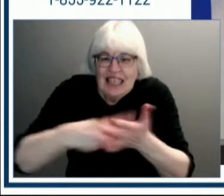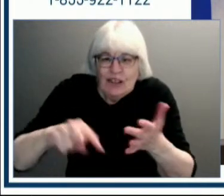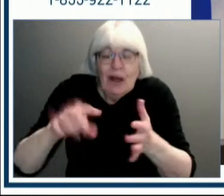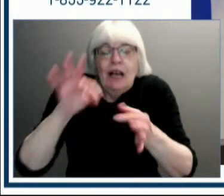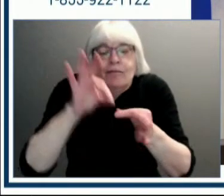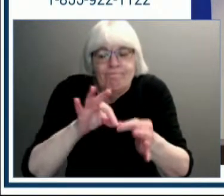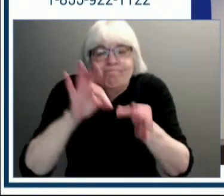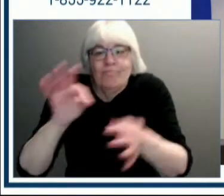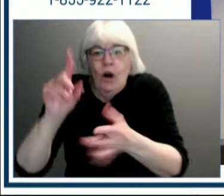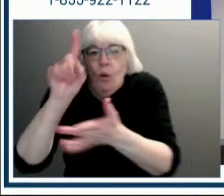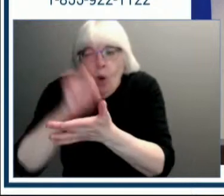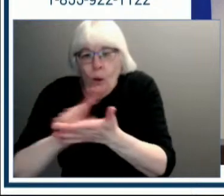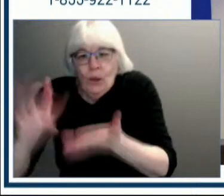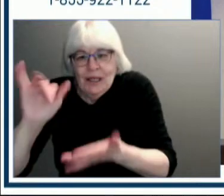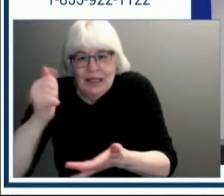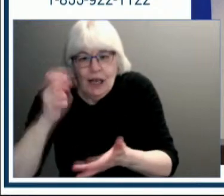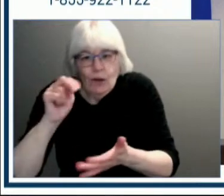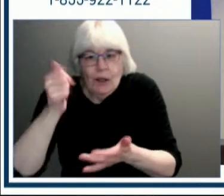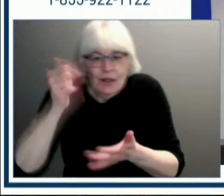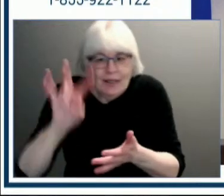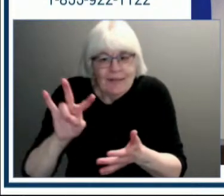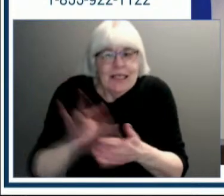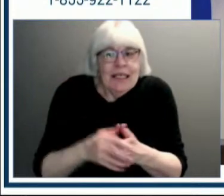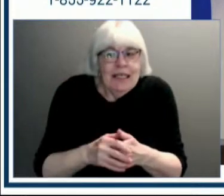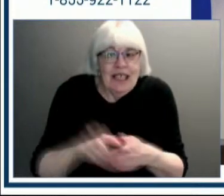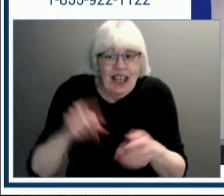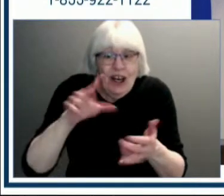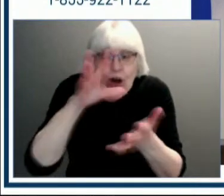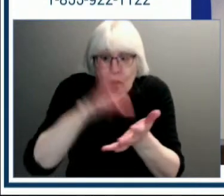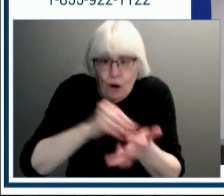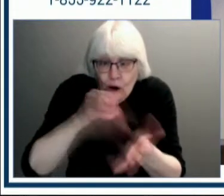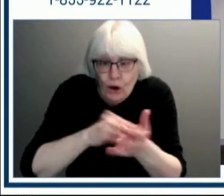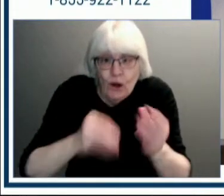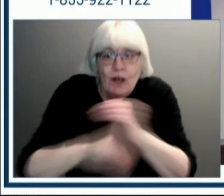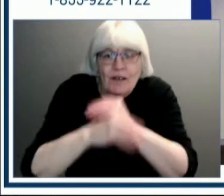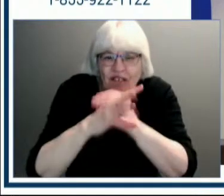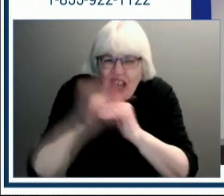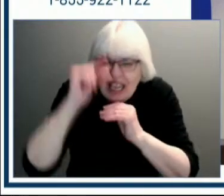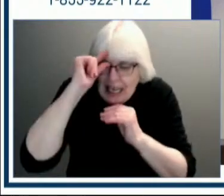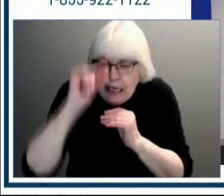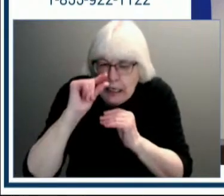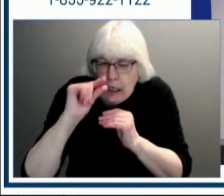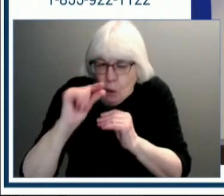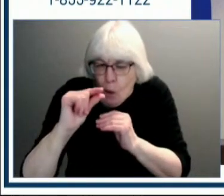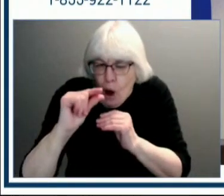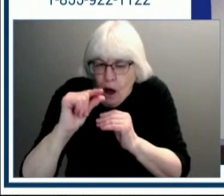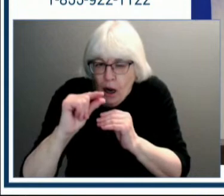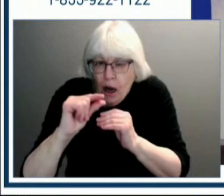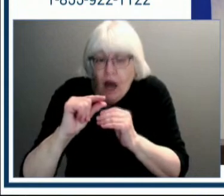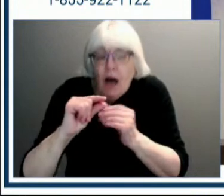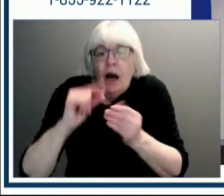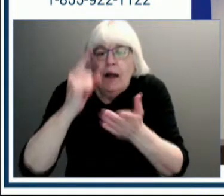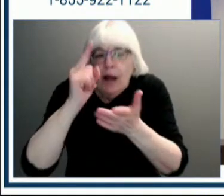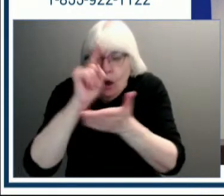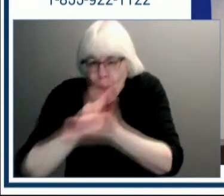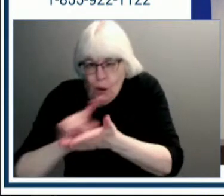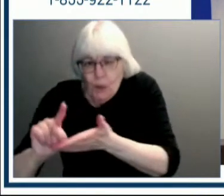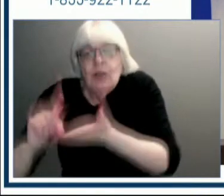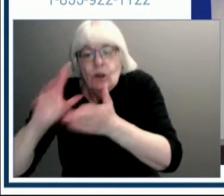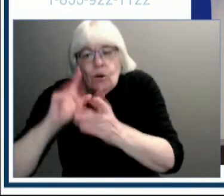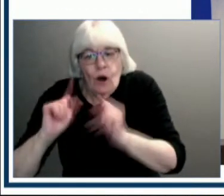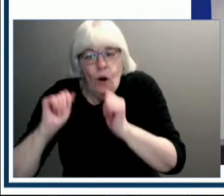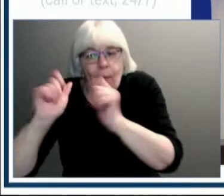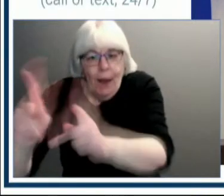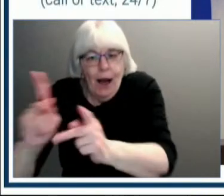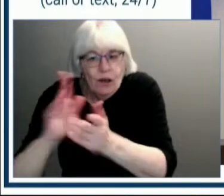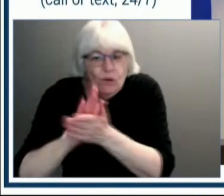to do it in a way that is safe for all those working in the school environment, and for all of those that are there attending class. We want them to